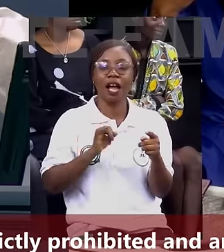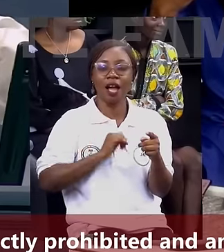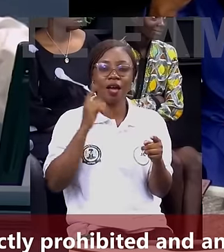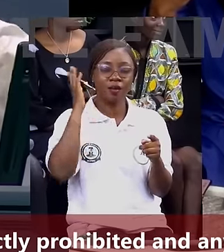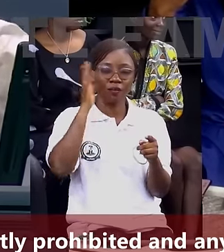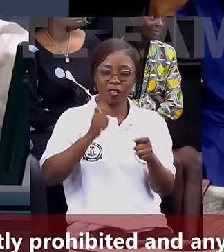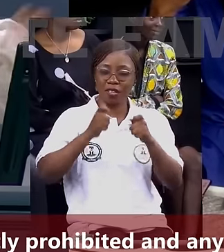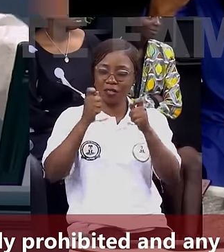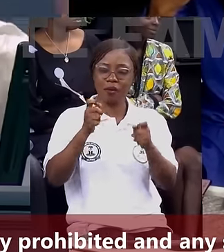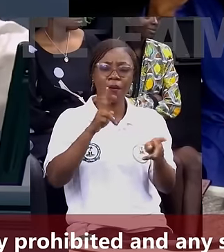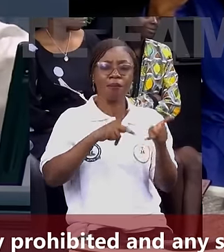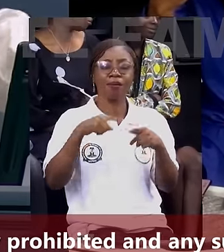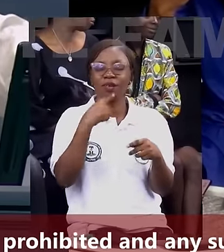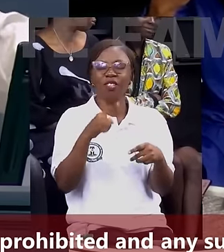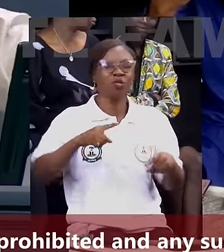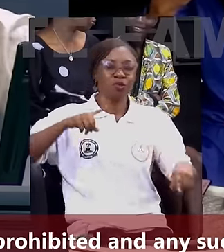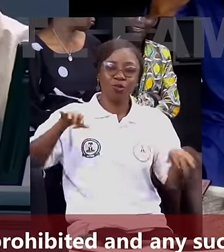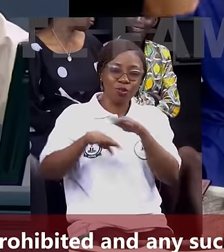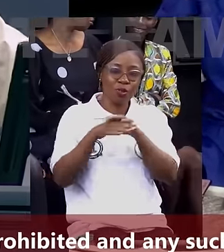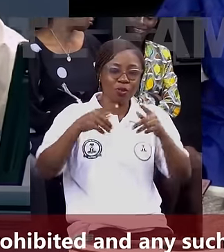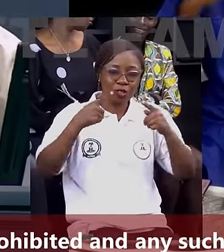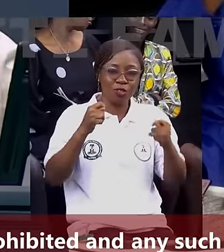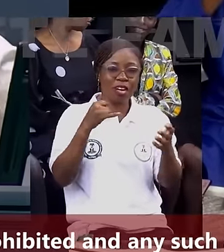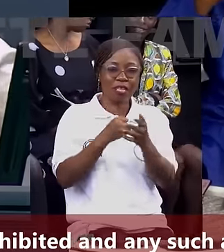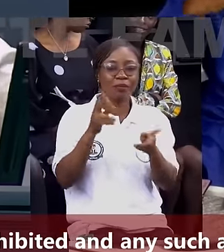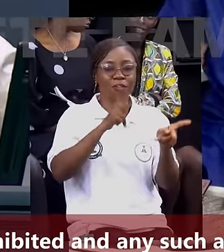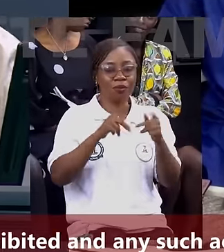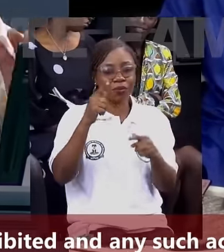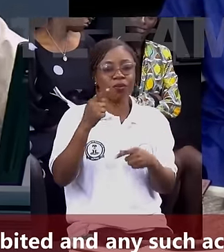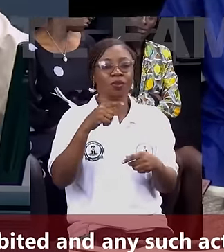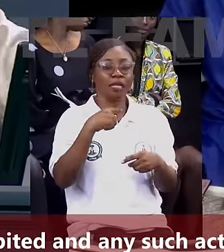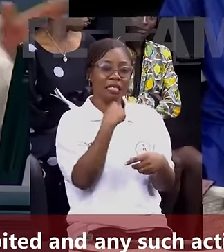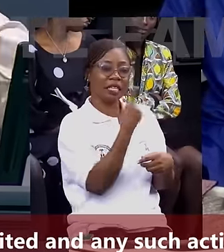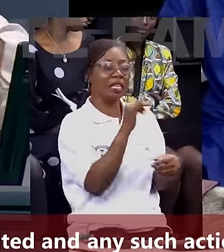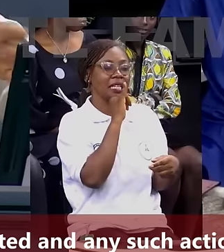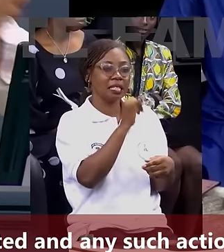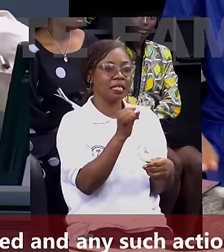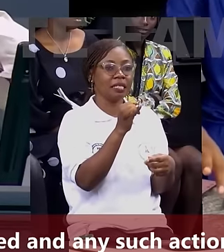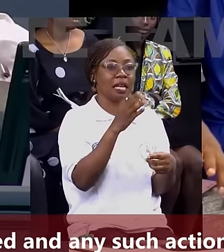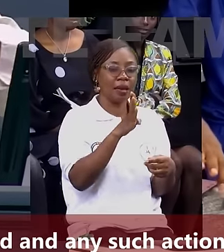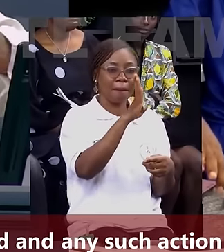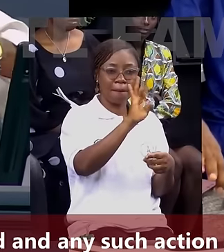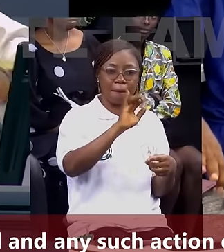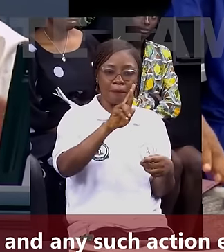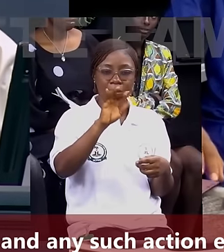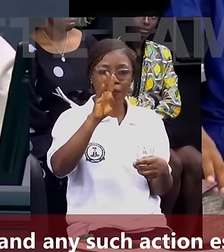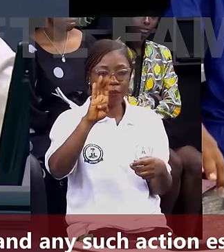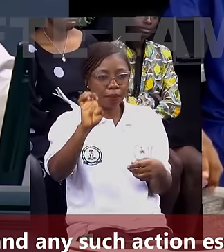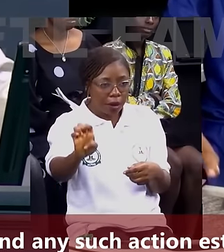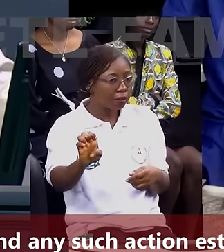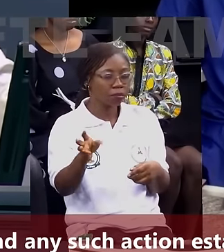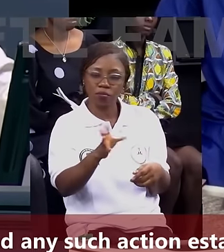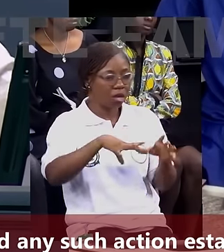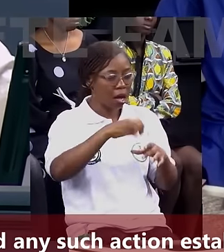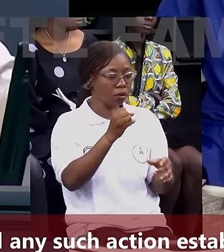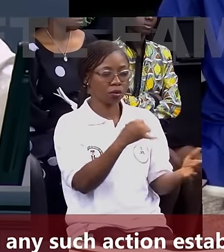make I know even try and say it go be like saying a bribe. Yeah. So it is out of it. I withdraw that statement. But please,